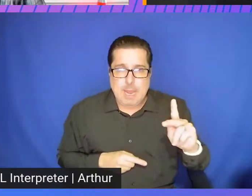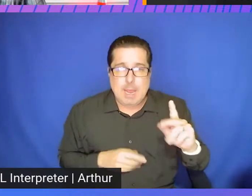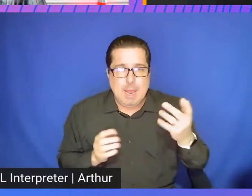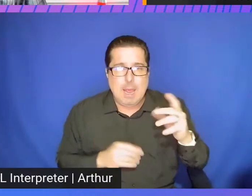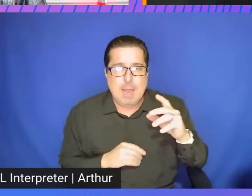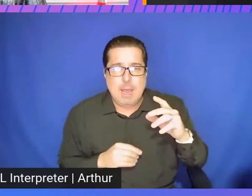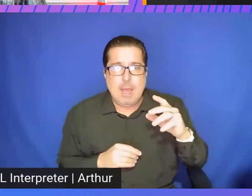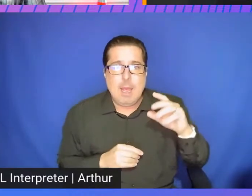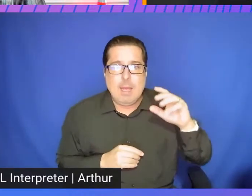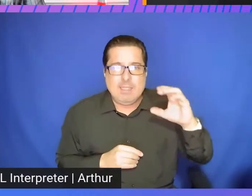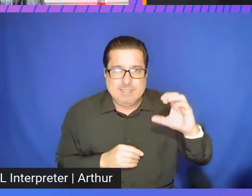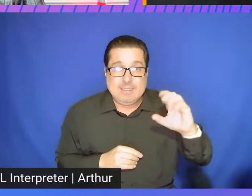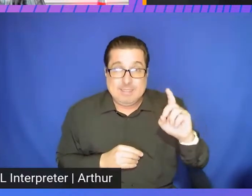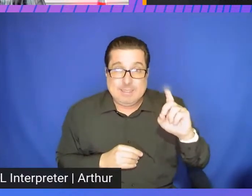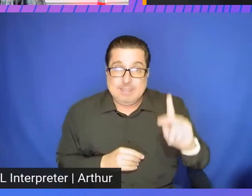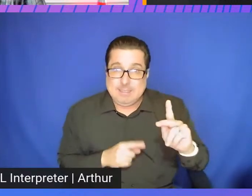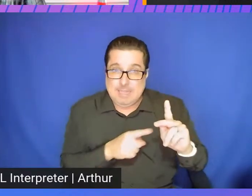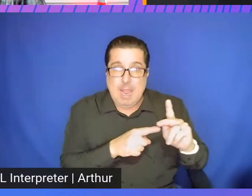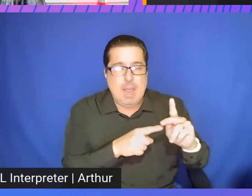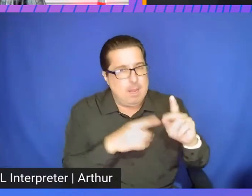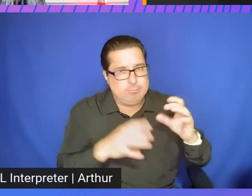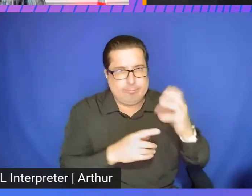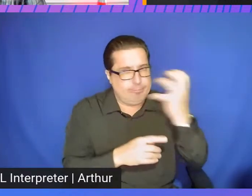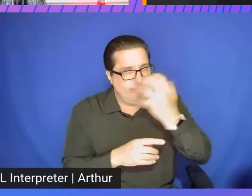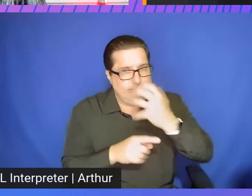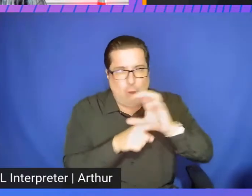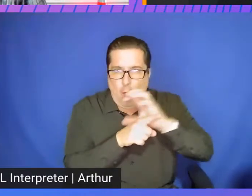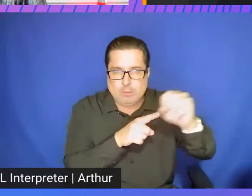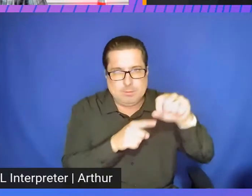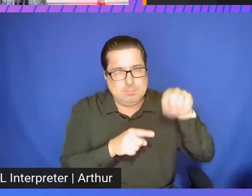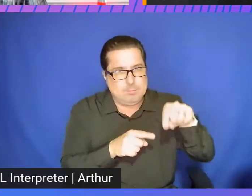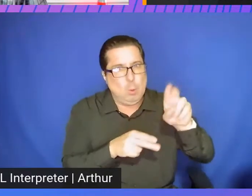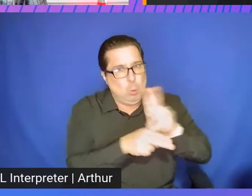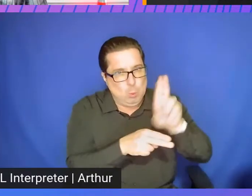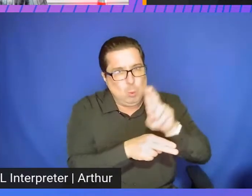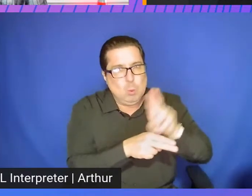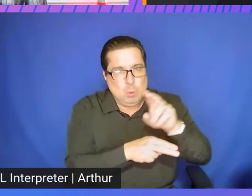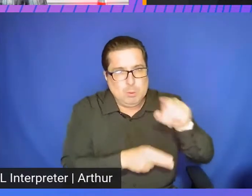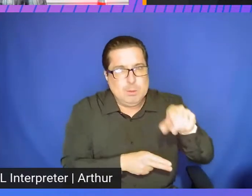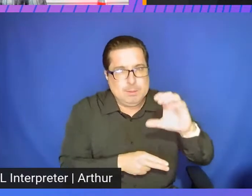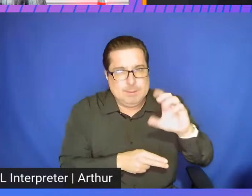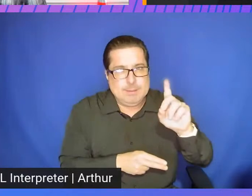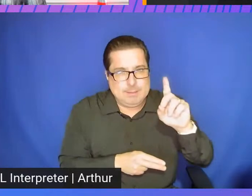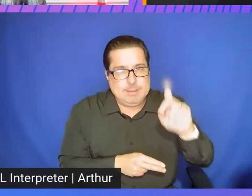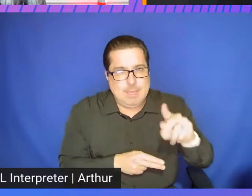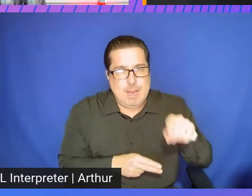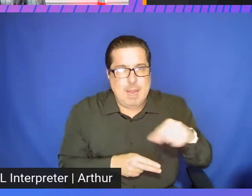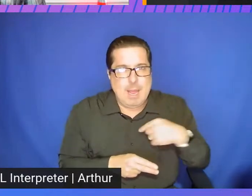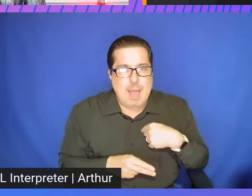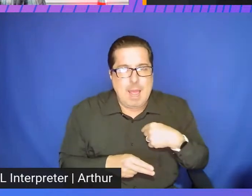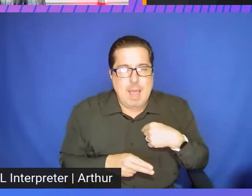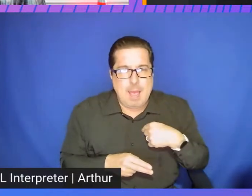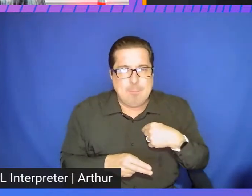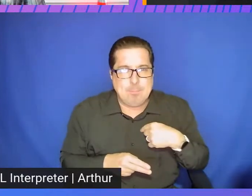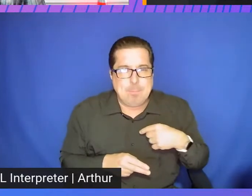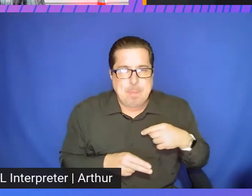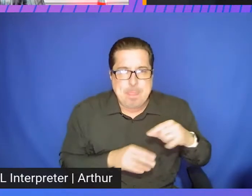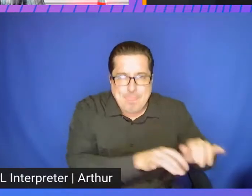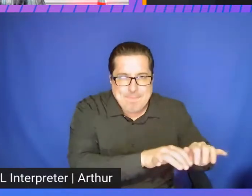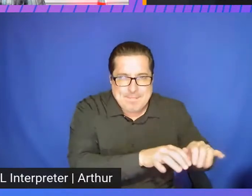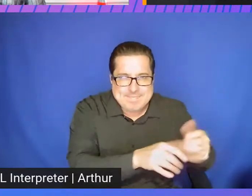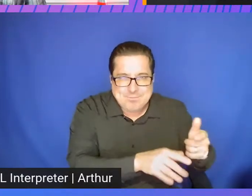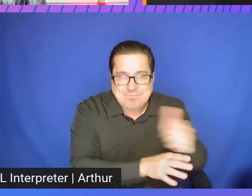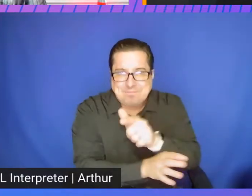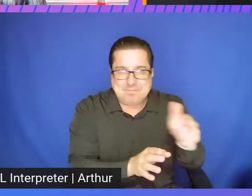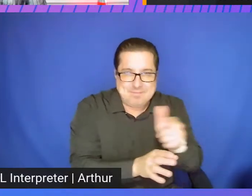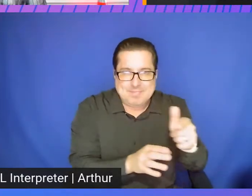a wonderful investment. CDK is awesome. Yeah. Don't. I'm stealing your ClickOps term, Mesh. Don't prescribe to